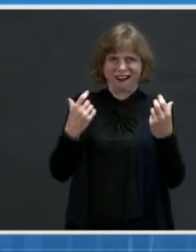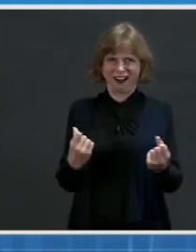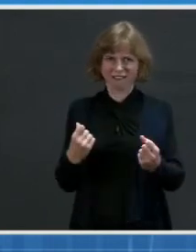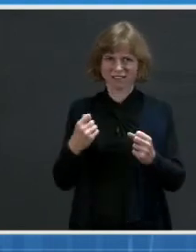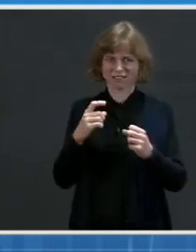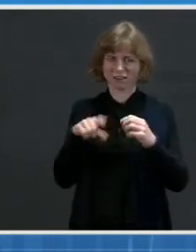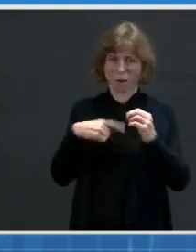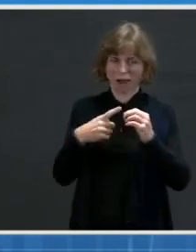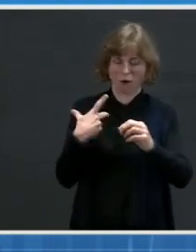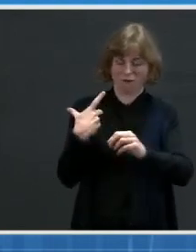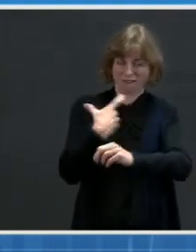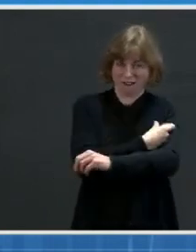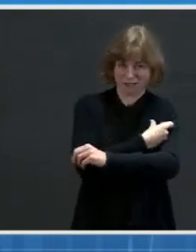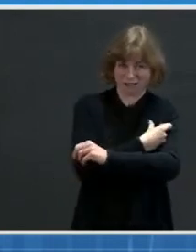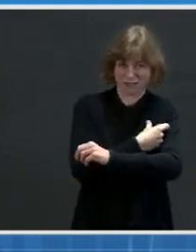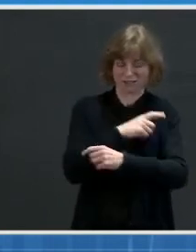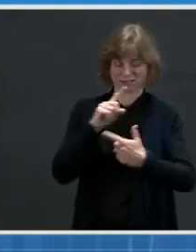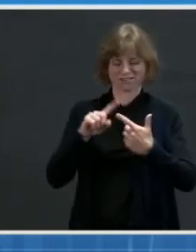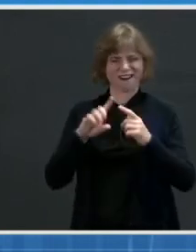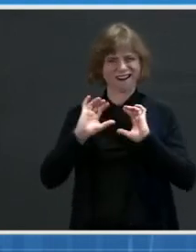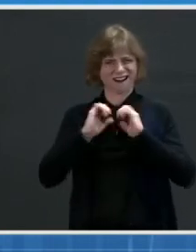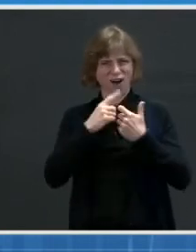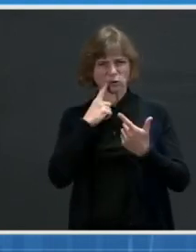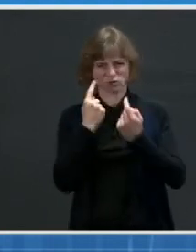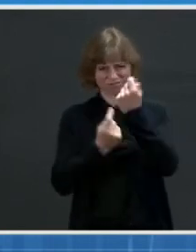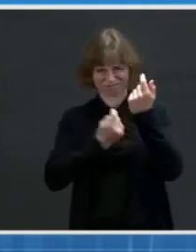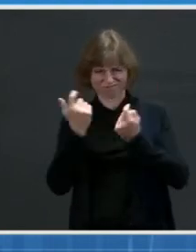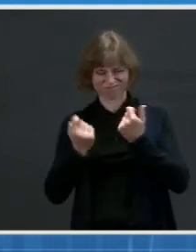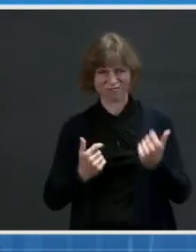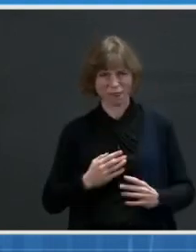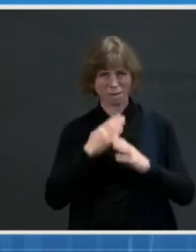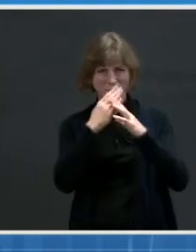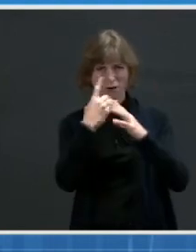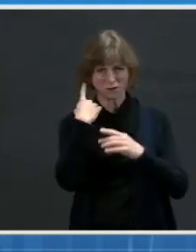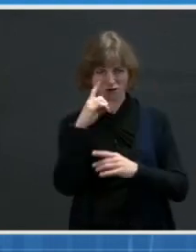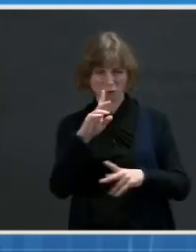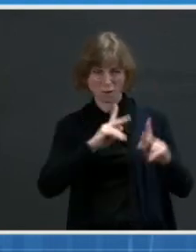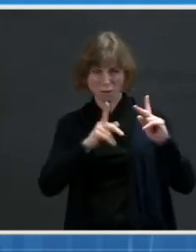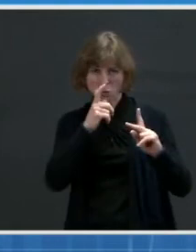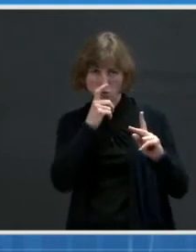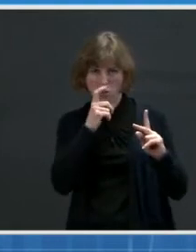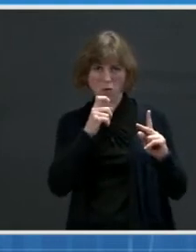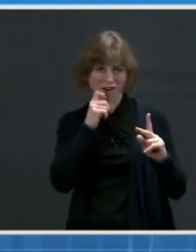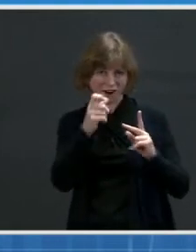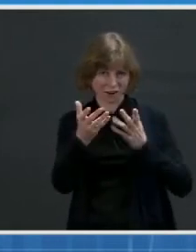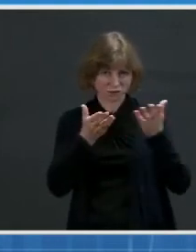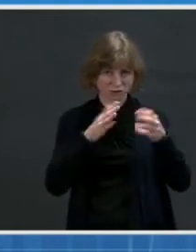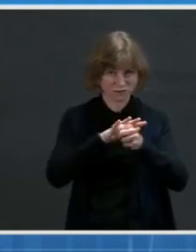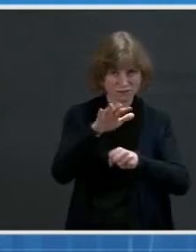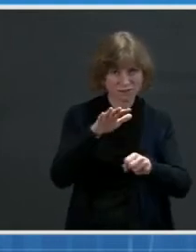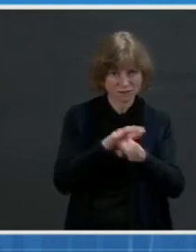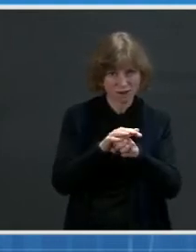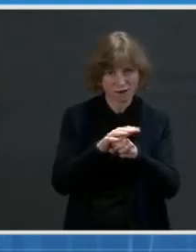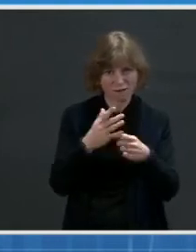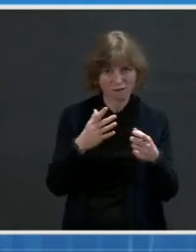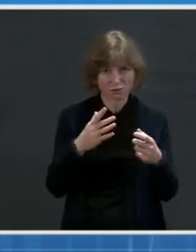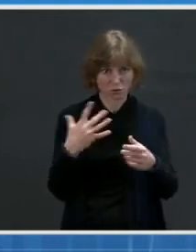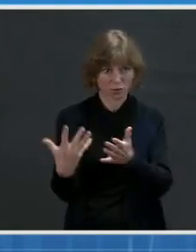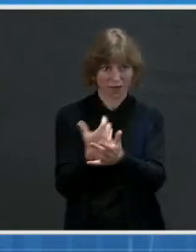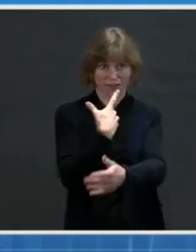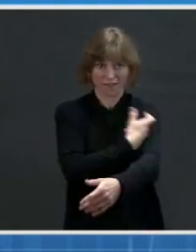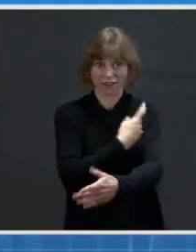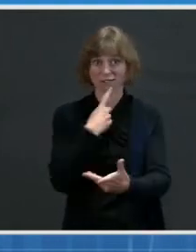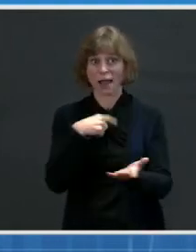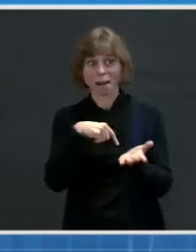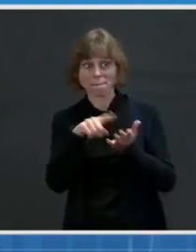underserved communities are facing to vaccinations, like paid leave, transportation, and scheduling.